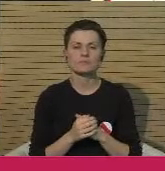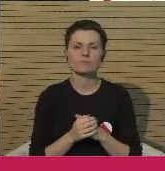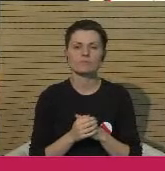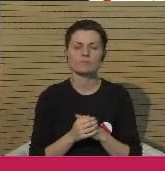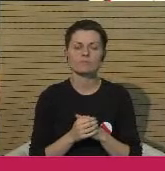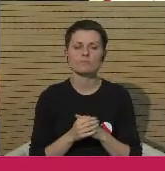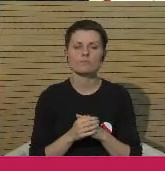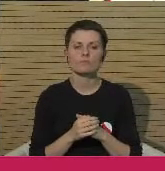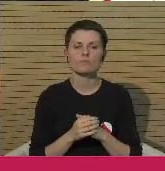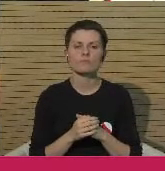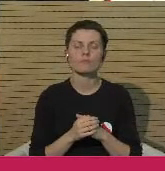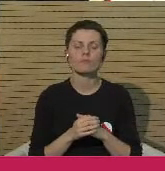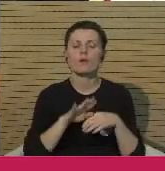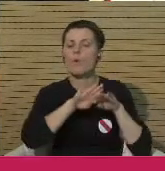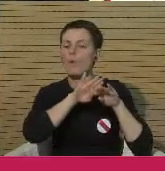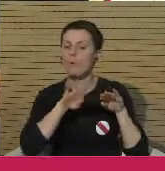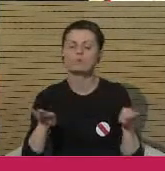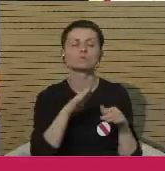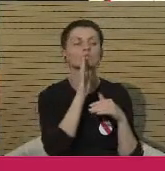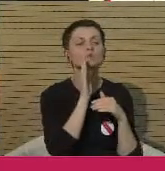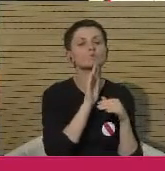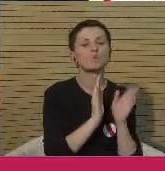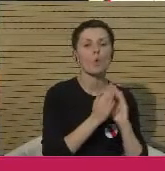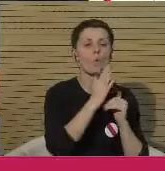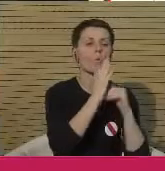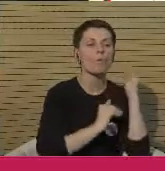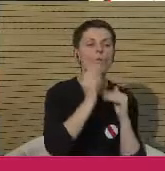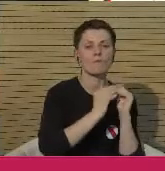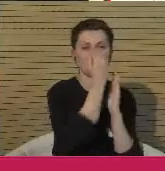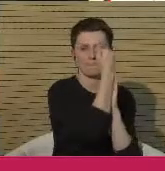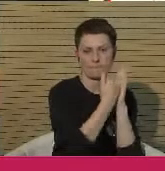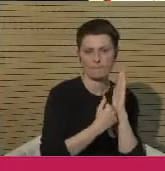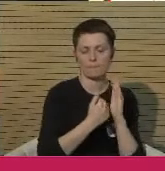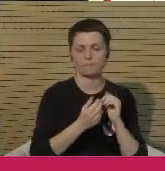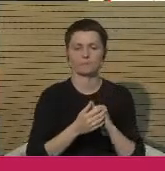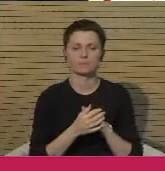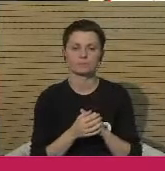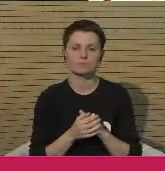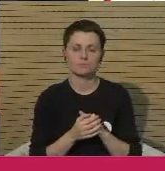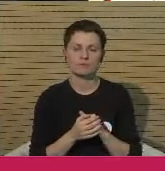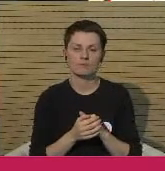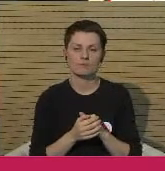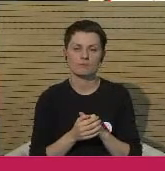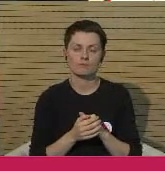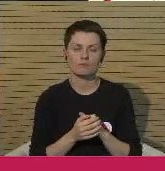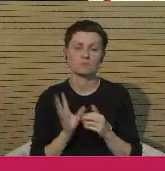all these festivals are of different kind, are constructed in a different way.